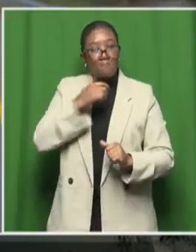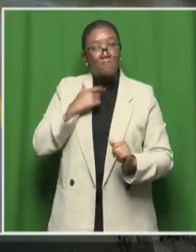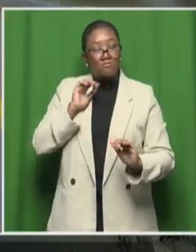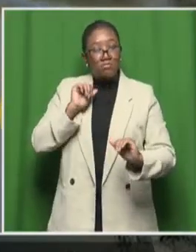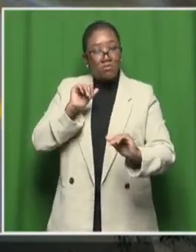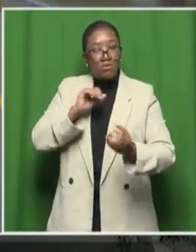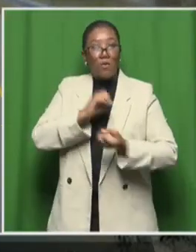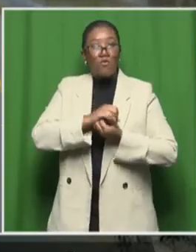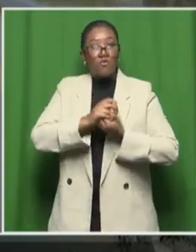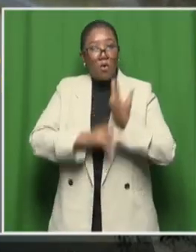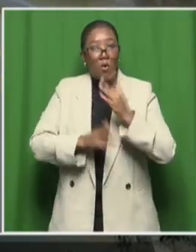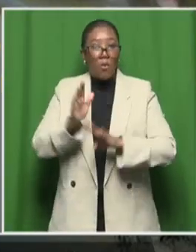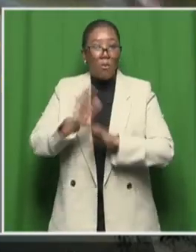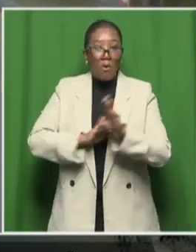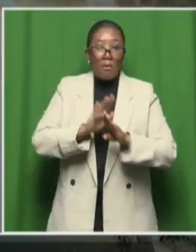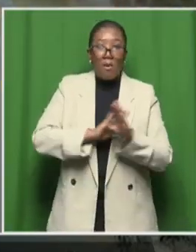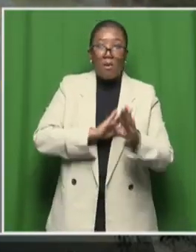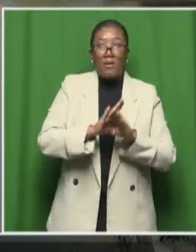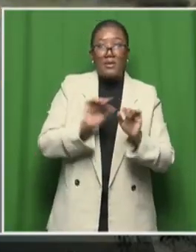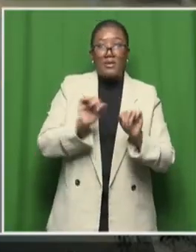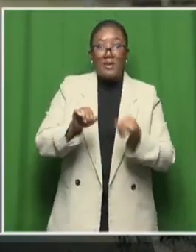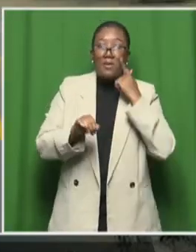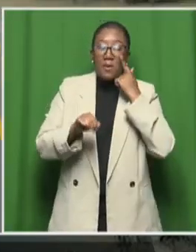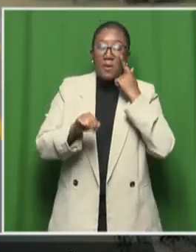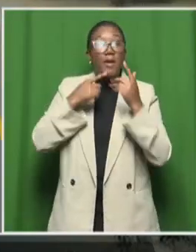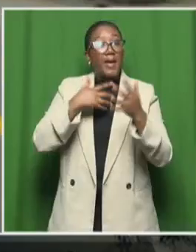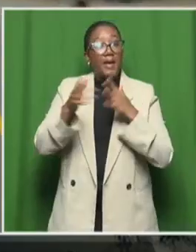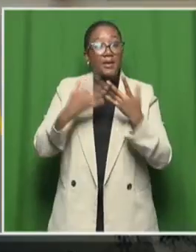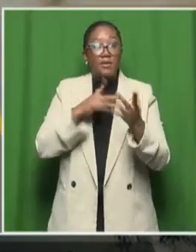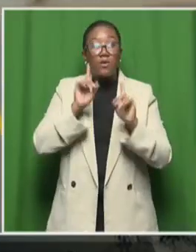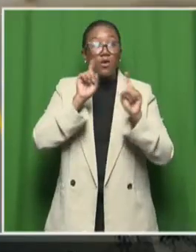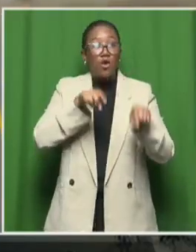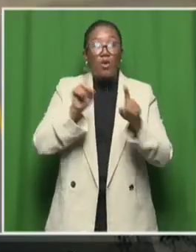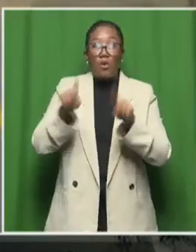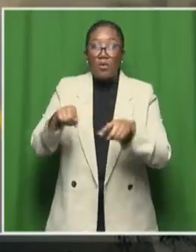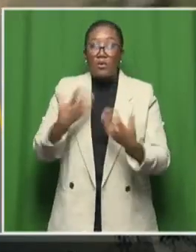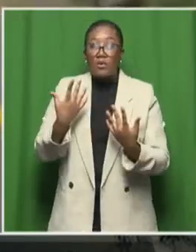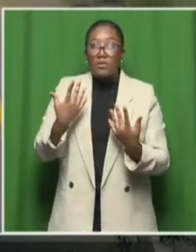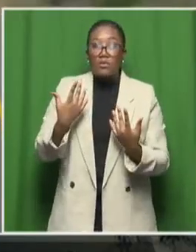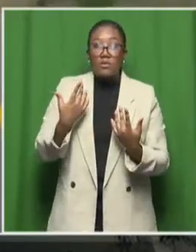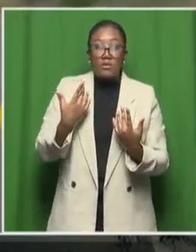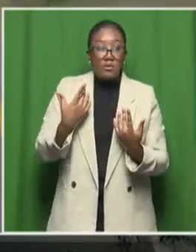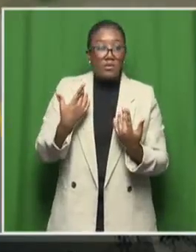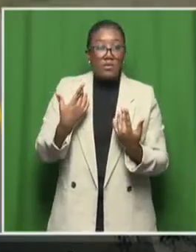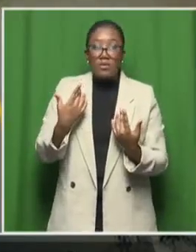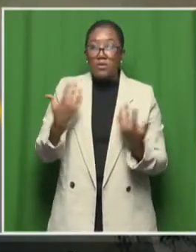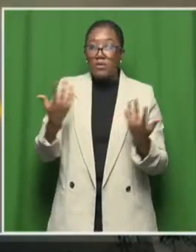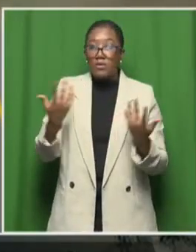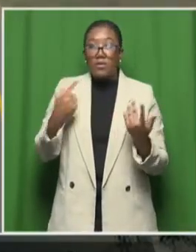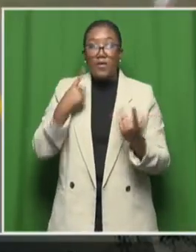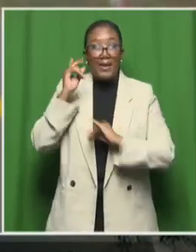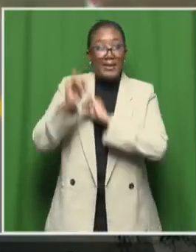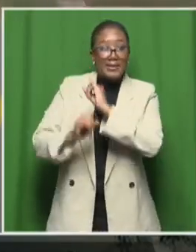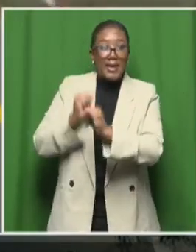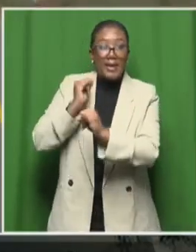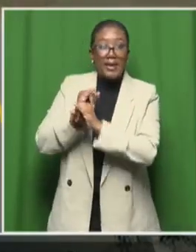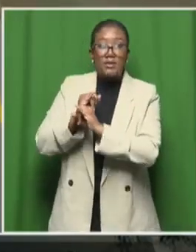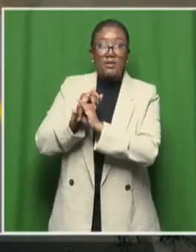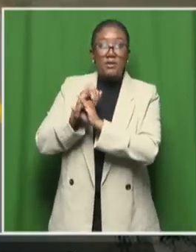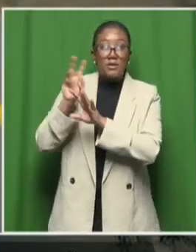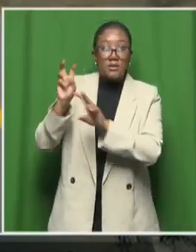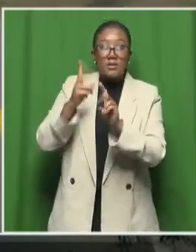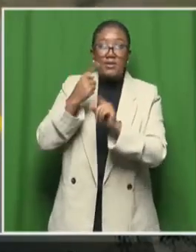you go, they will tell you that as a country, I mean, she deals with things that mainly deal with international. They will tell